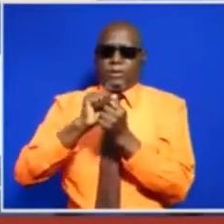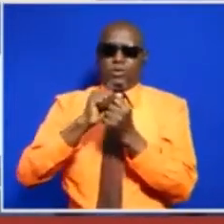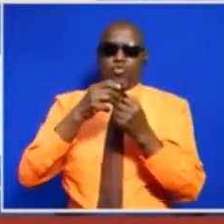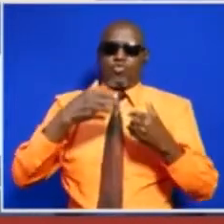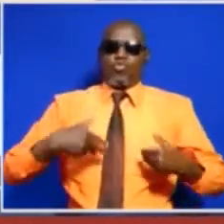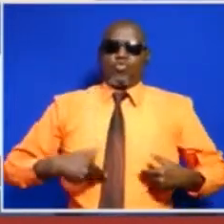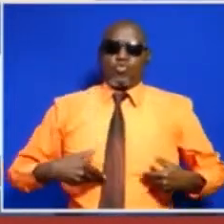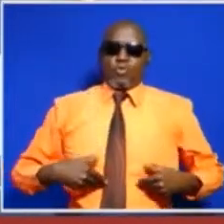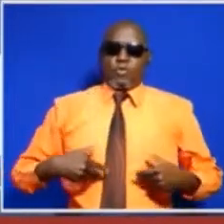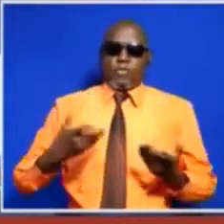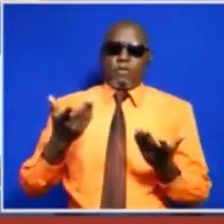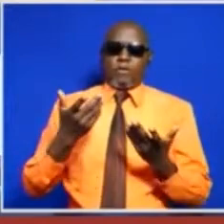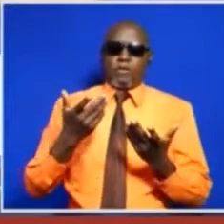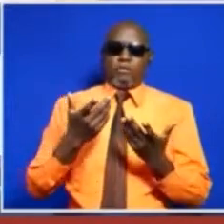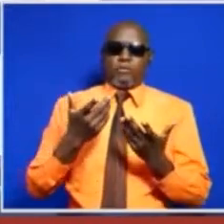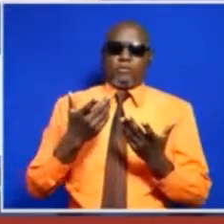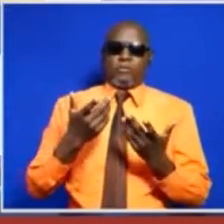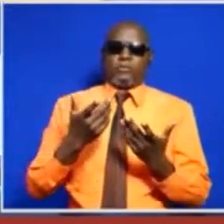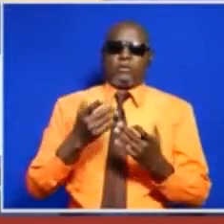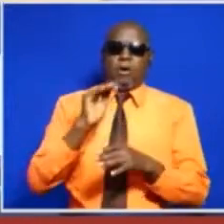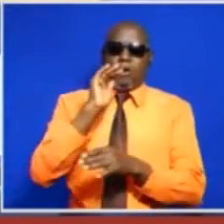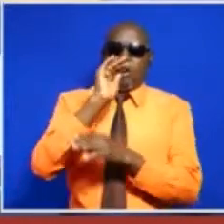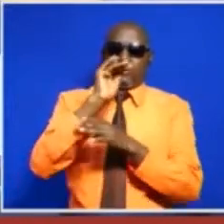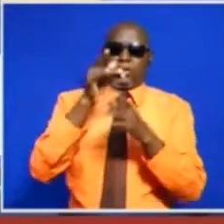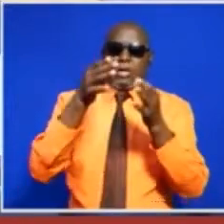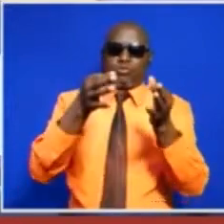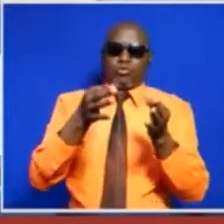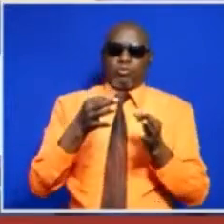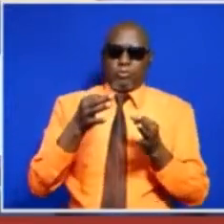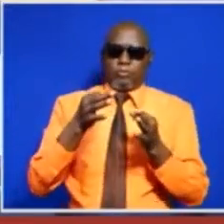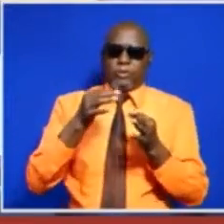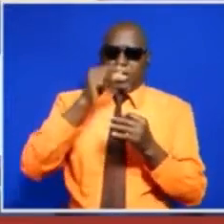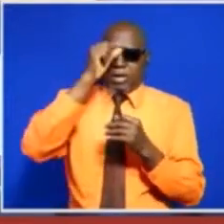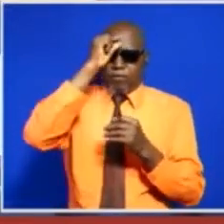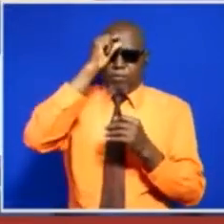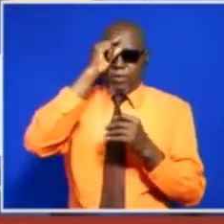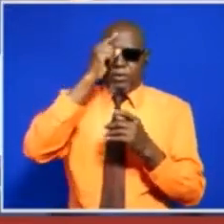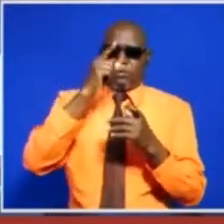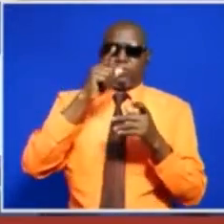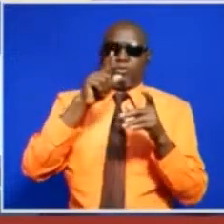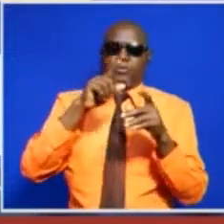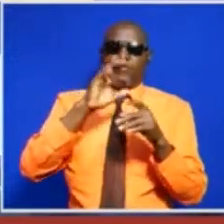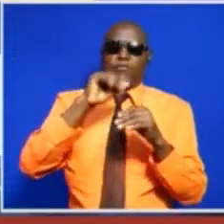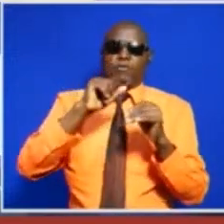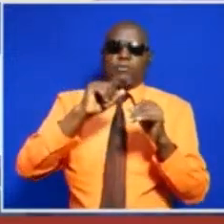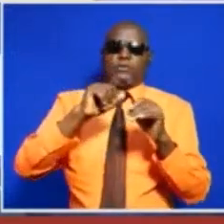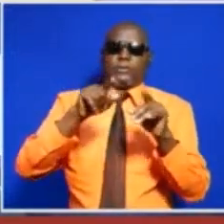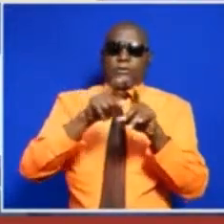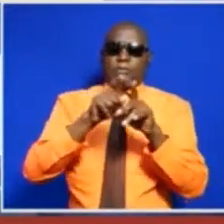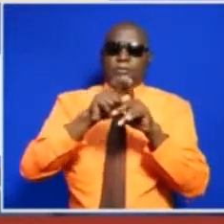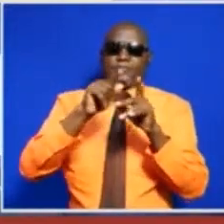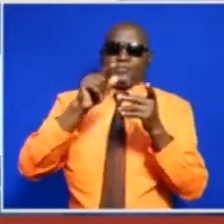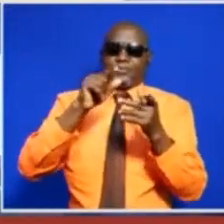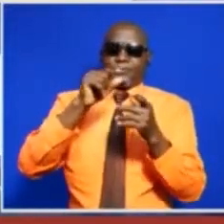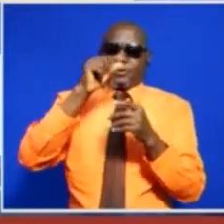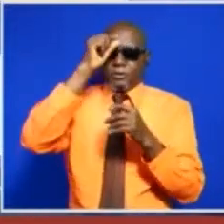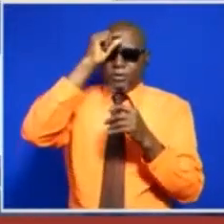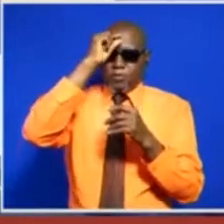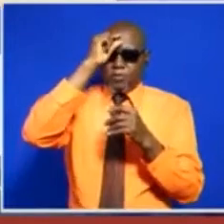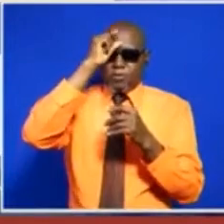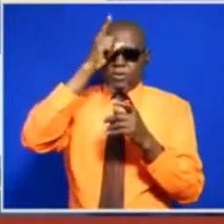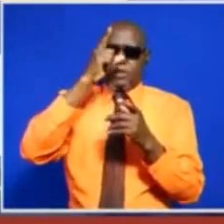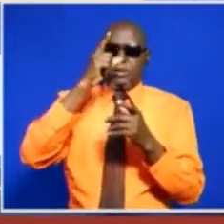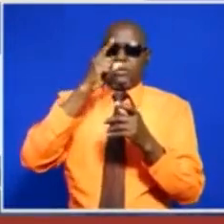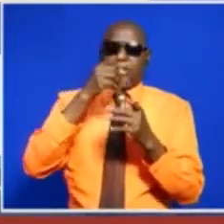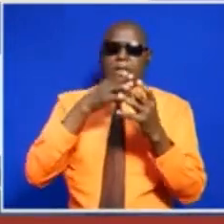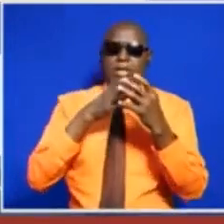been calling out accountability from the government and transparency from the same government, led by His Excellency Dr. William Samoei Ruto,